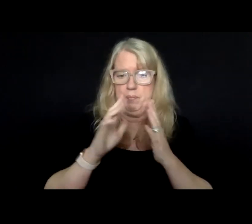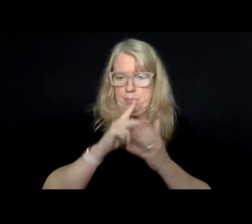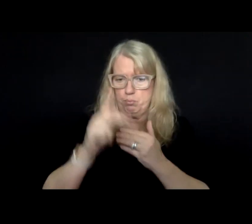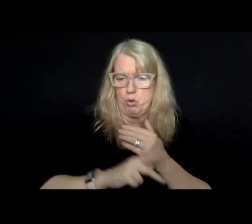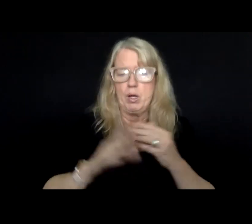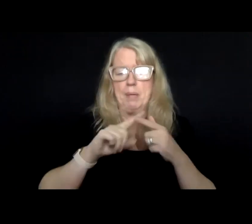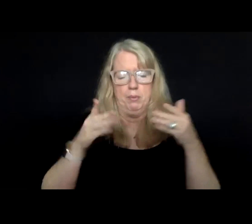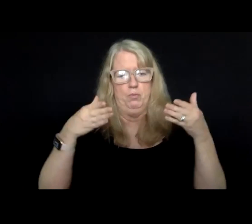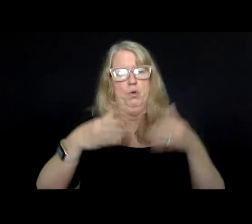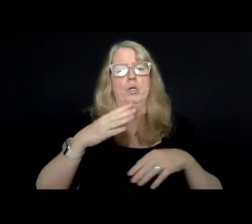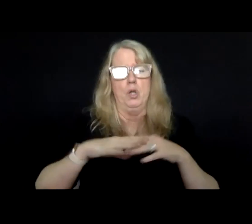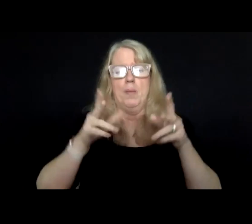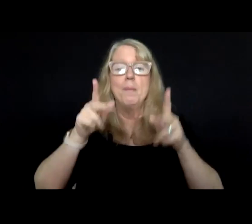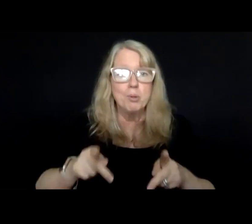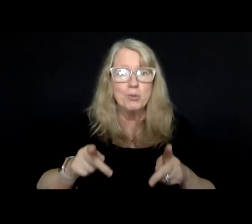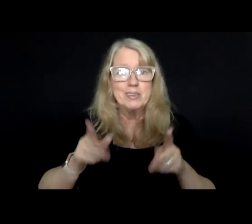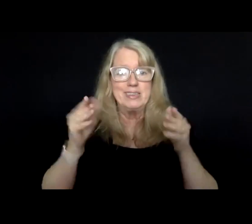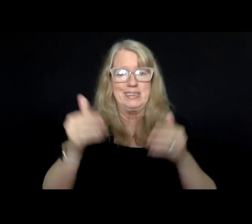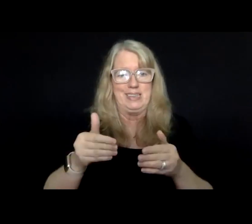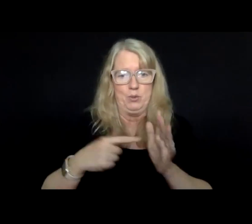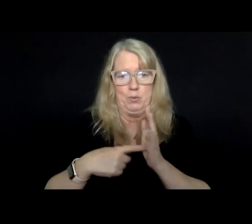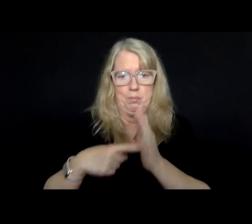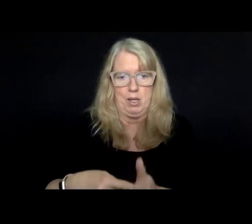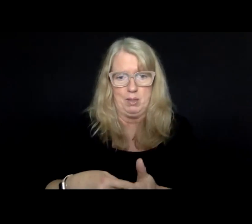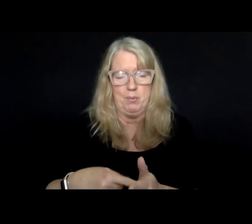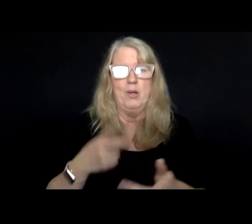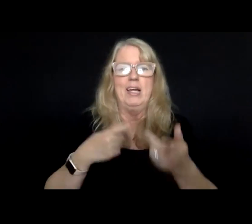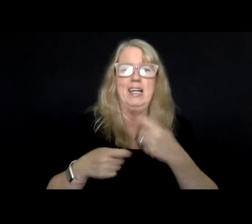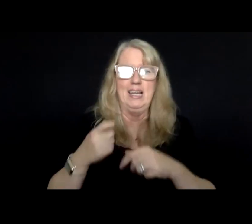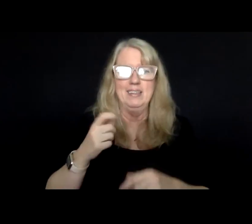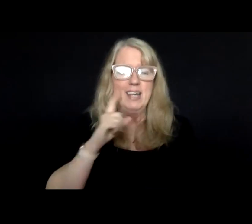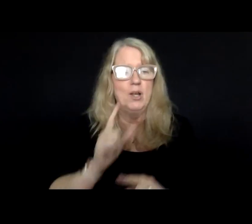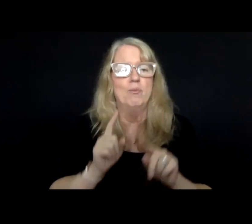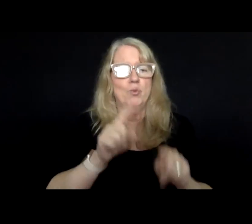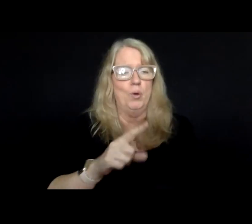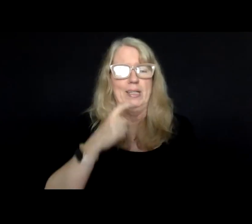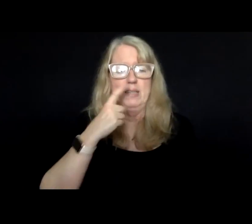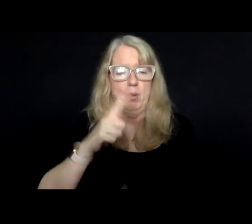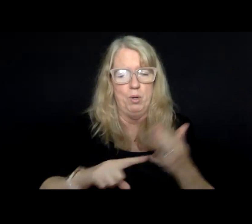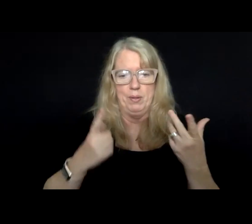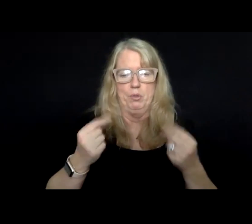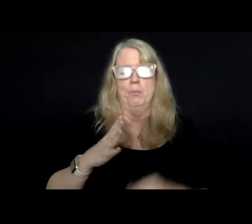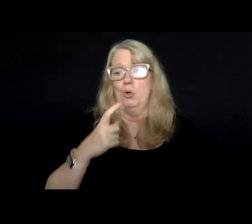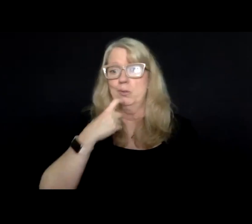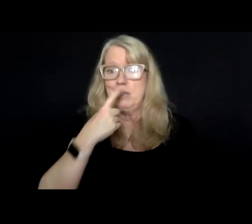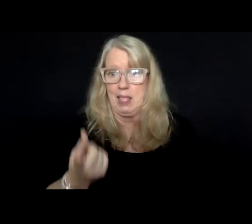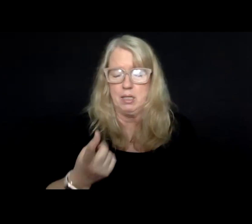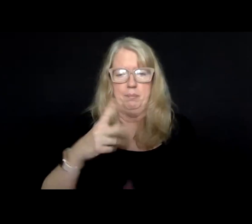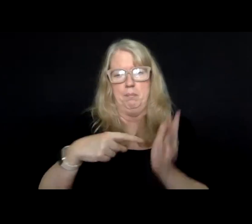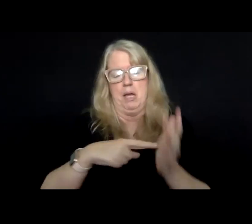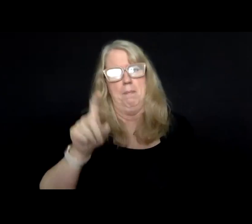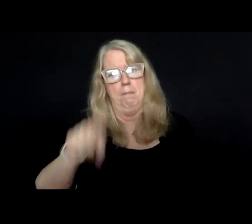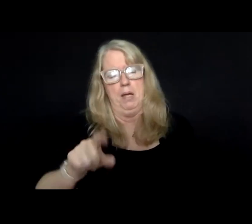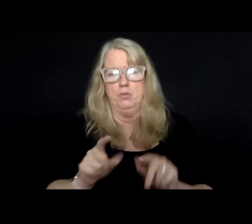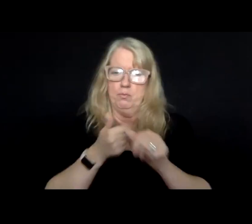on the person-centered model instead of kind of going to the hospital and telling them what they're going to do, or telling them this is the model they must go